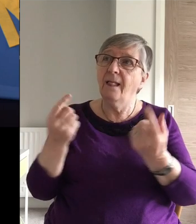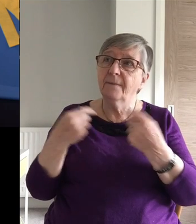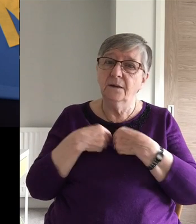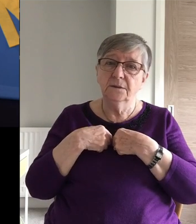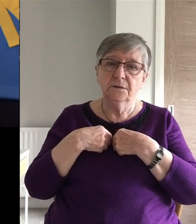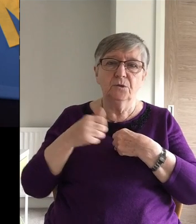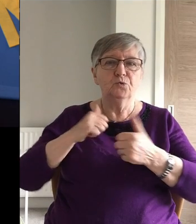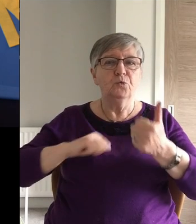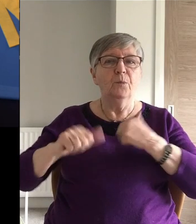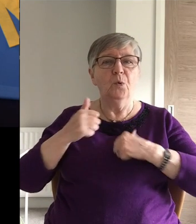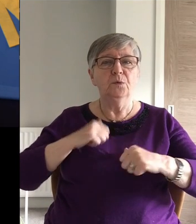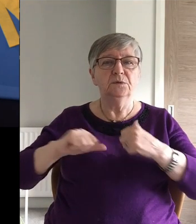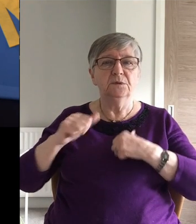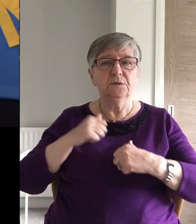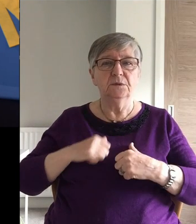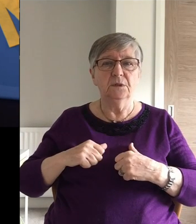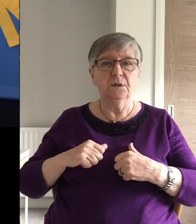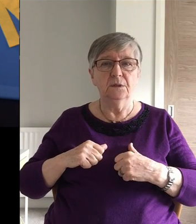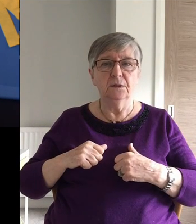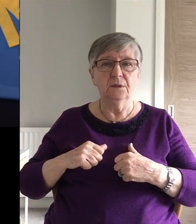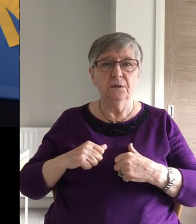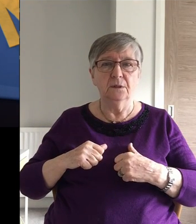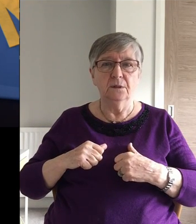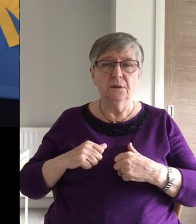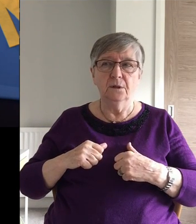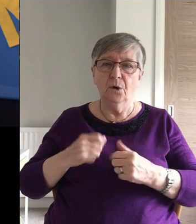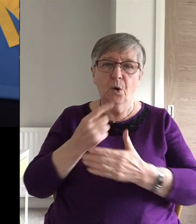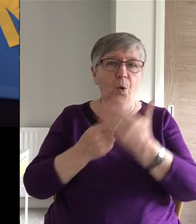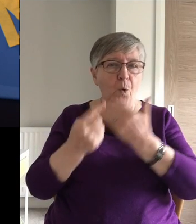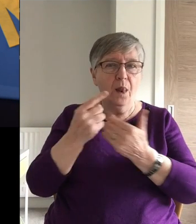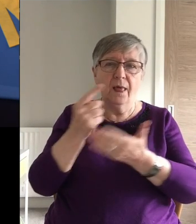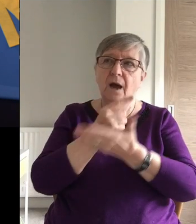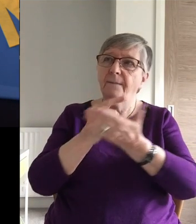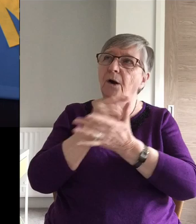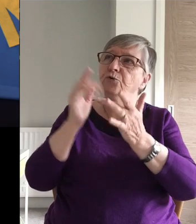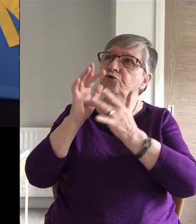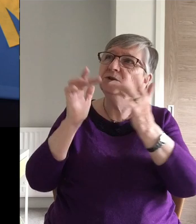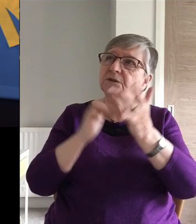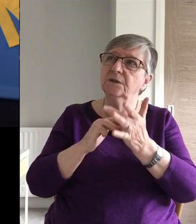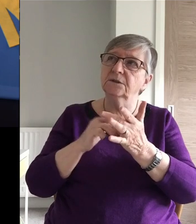And help us to boast in such a Saviour